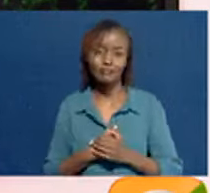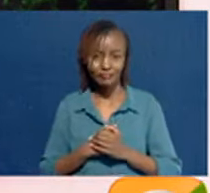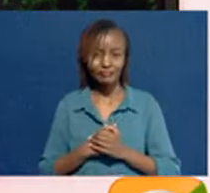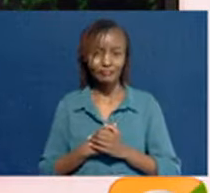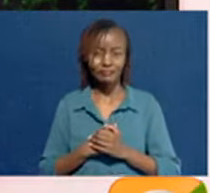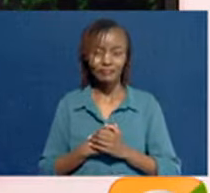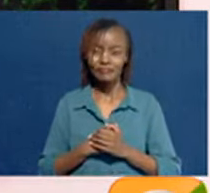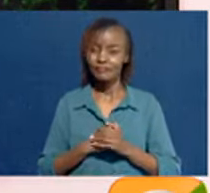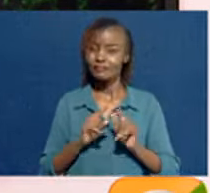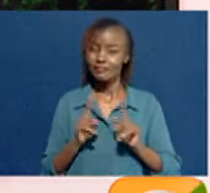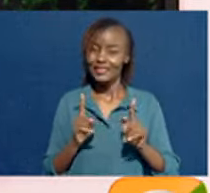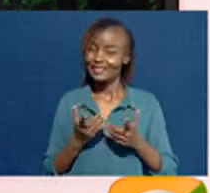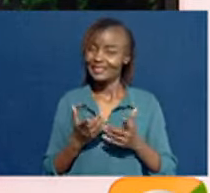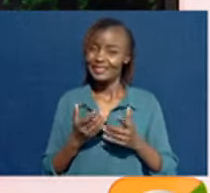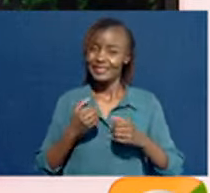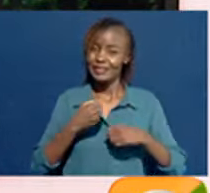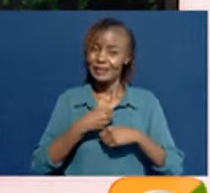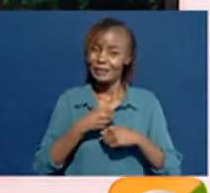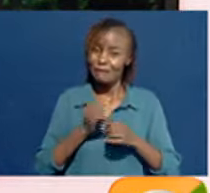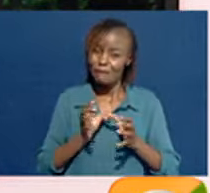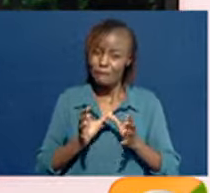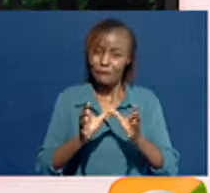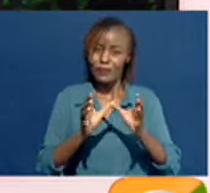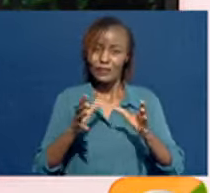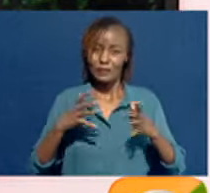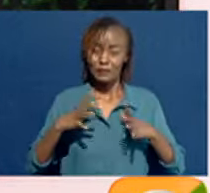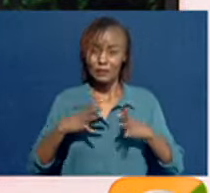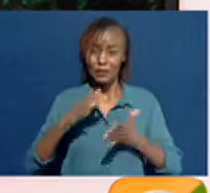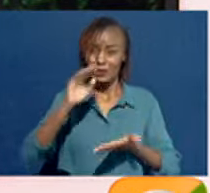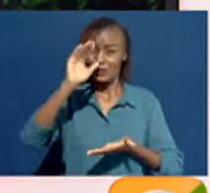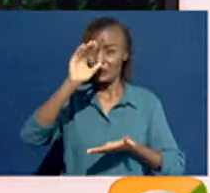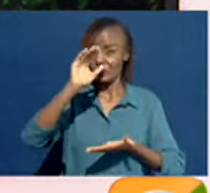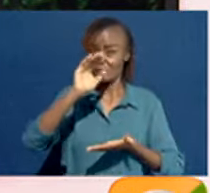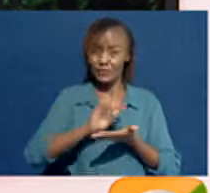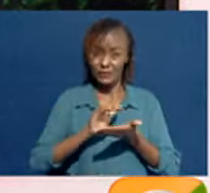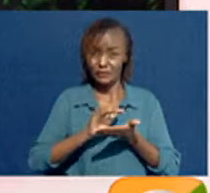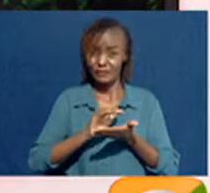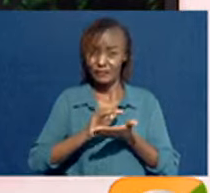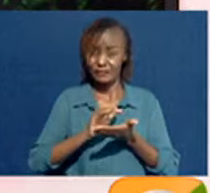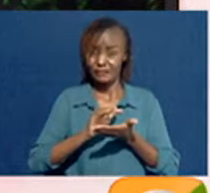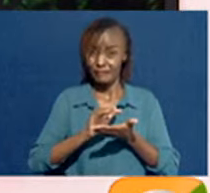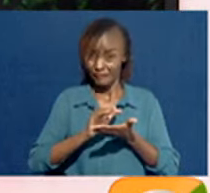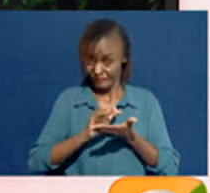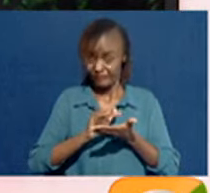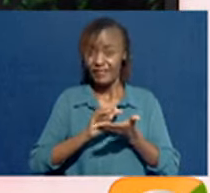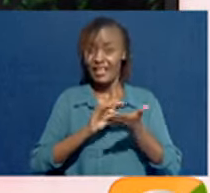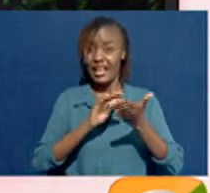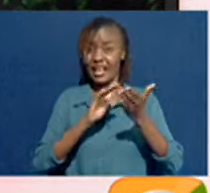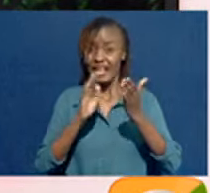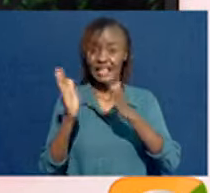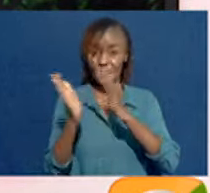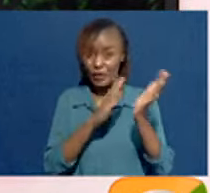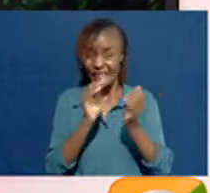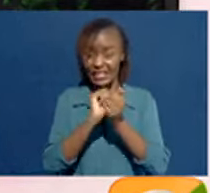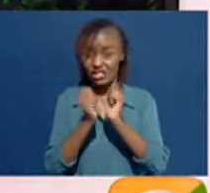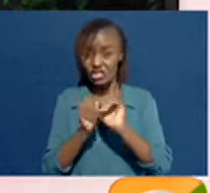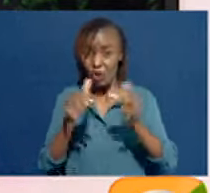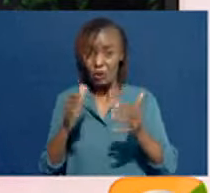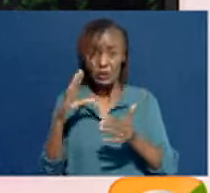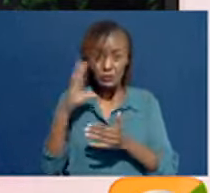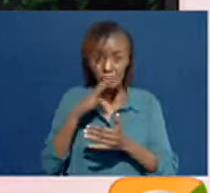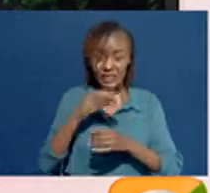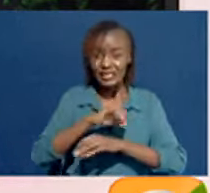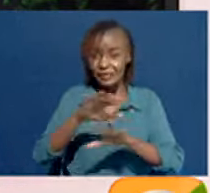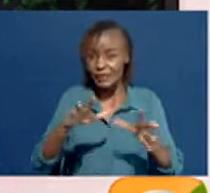do things and make commitments to reduce the effects of climate change is not as easy. In fact, attempts to compel governments to